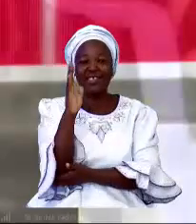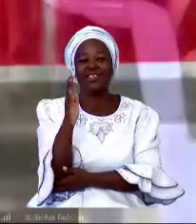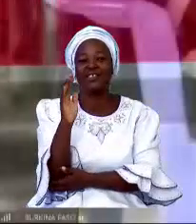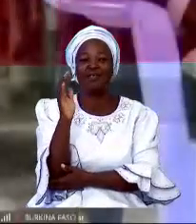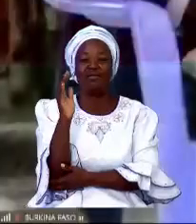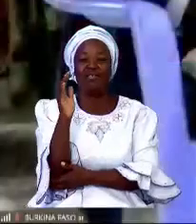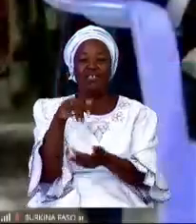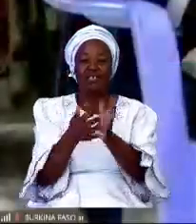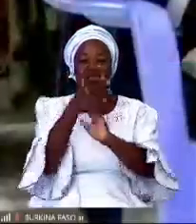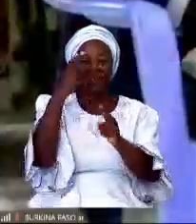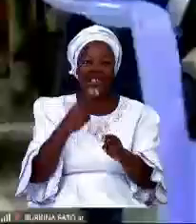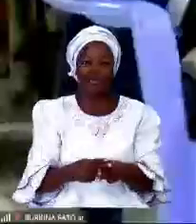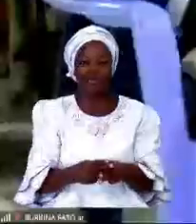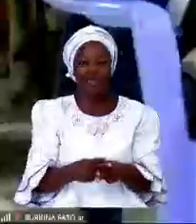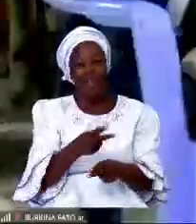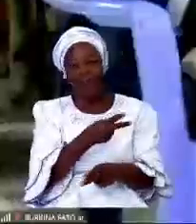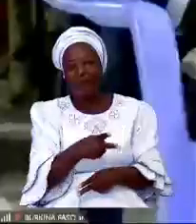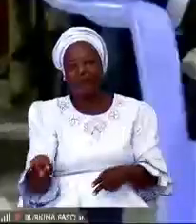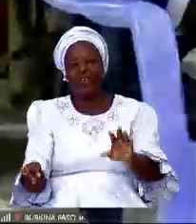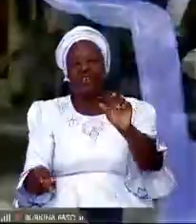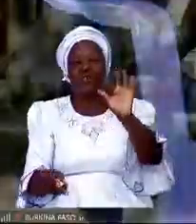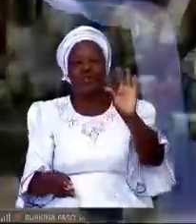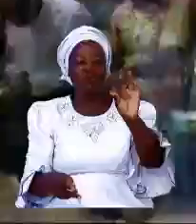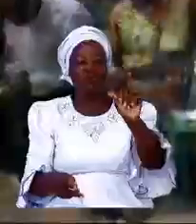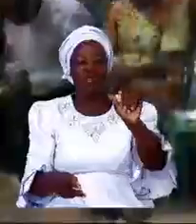and rivers in the desert.